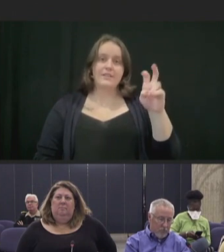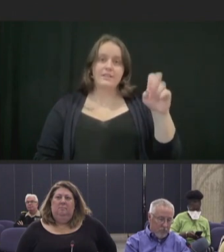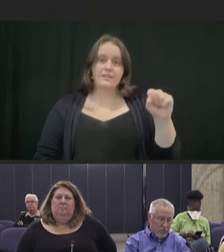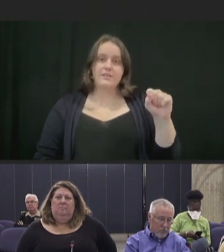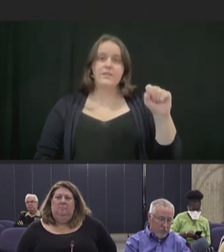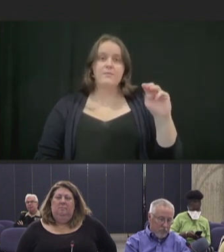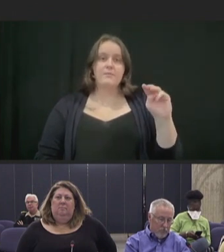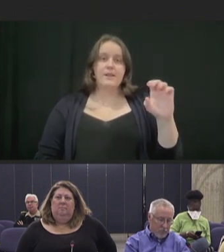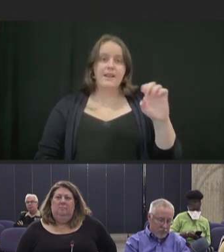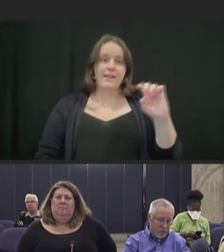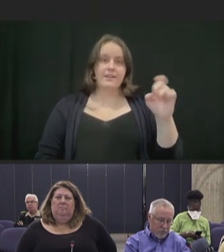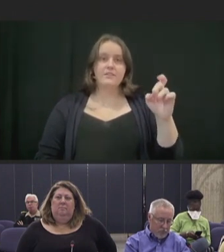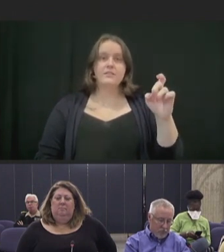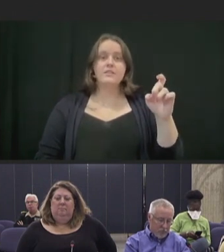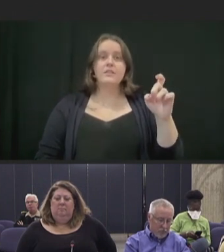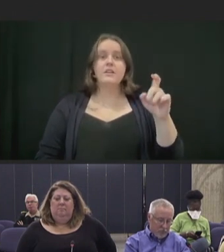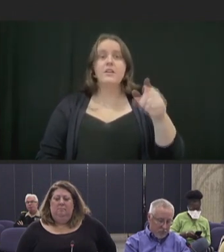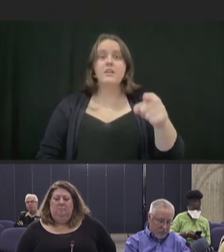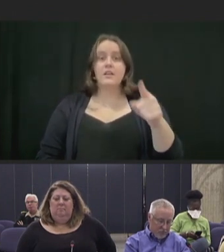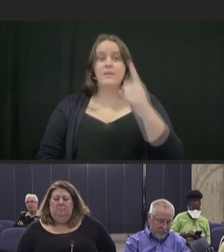validation study from this year.